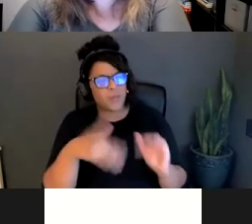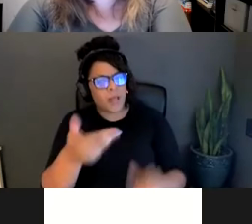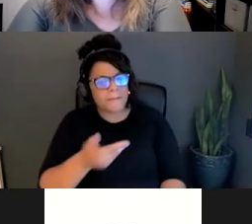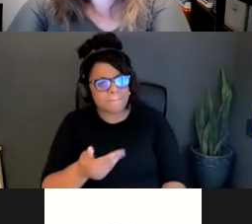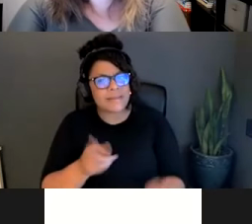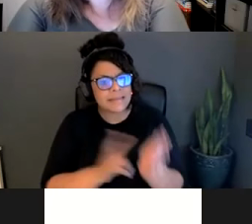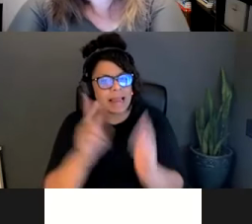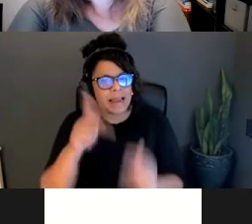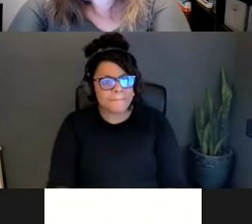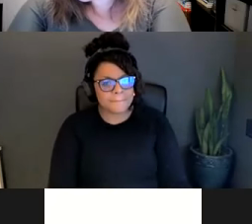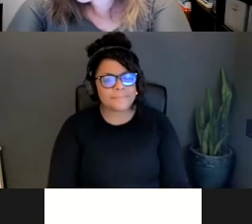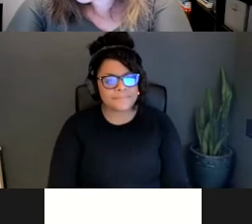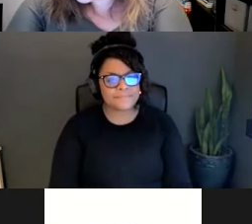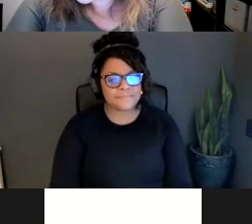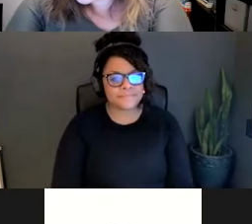sign up.